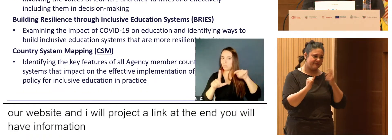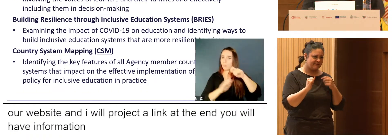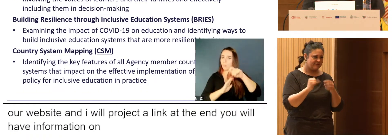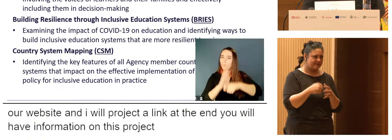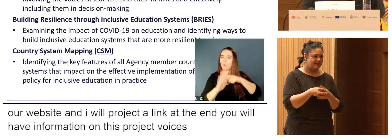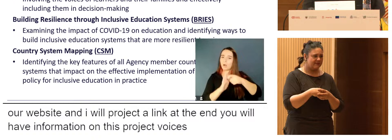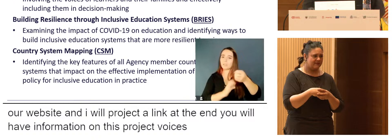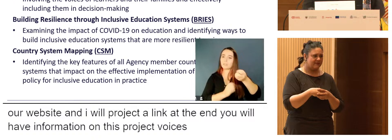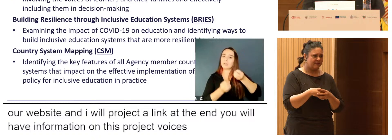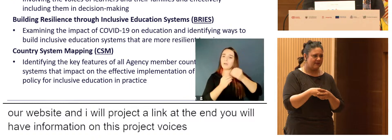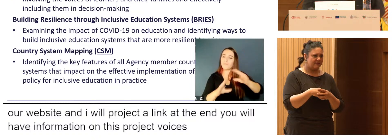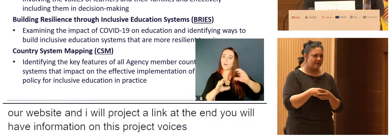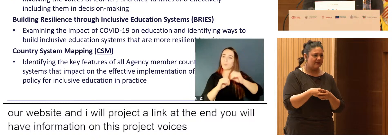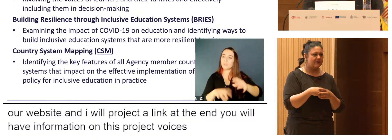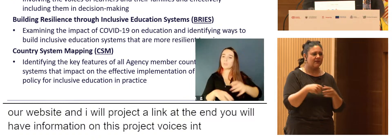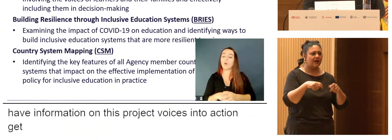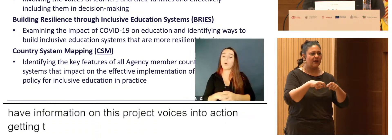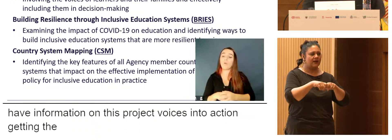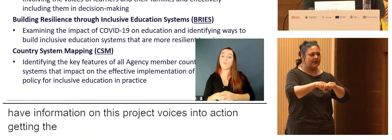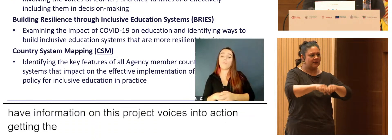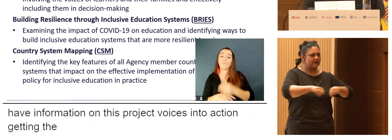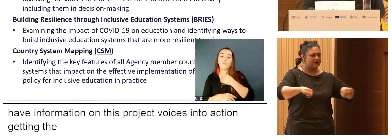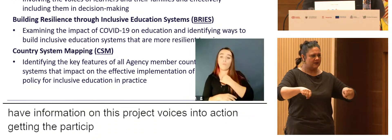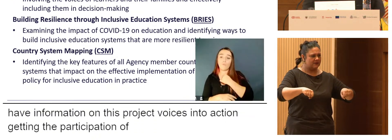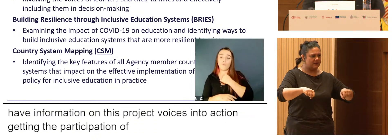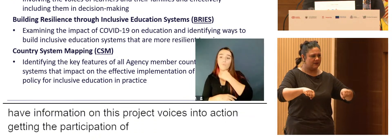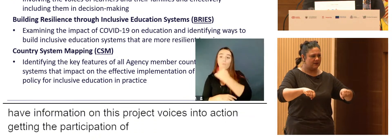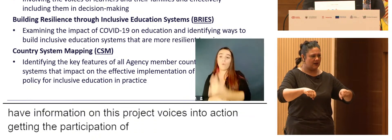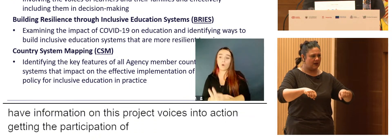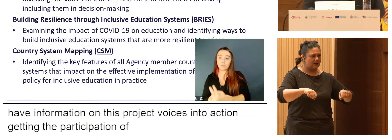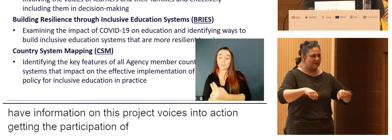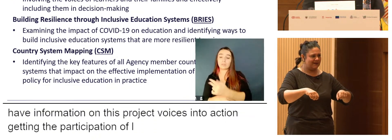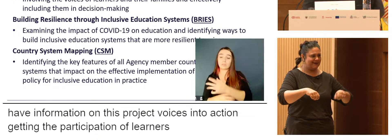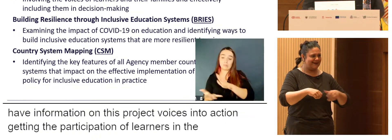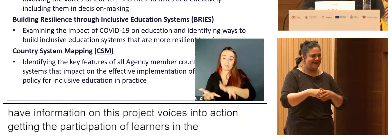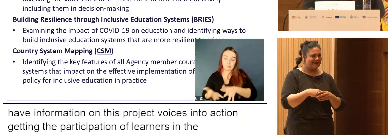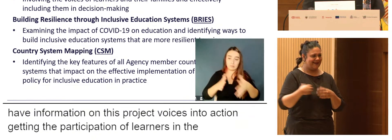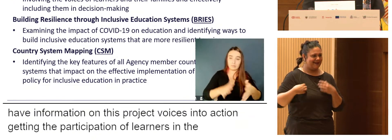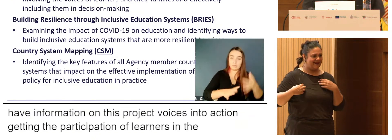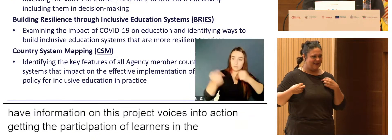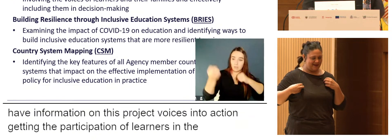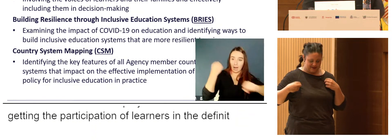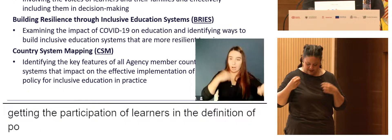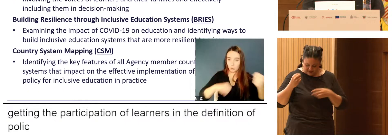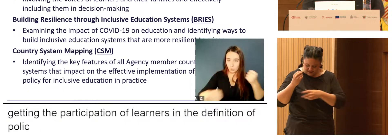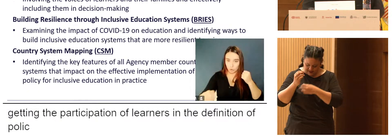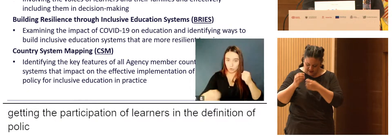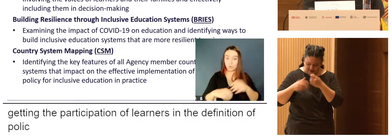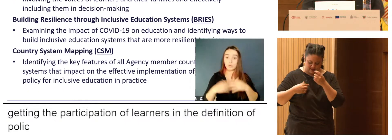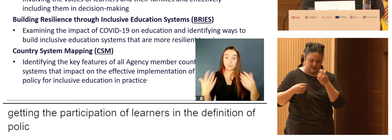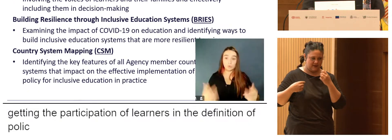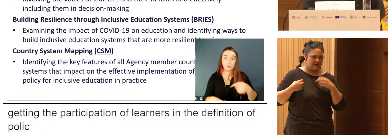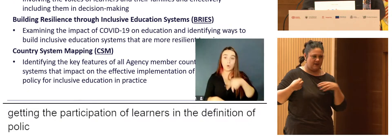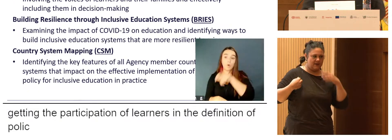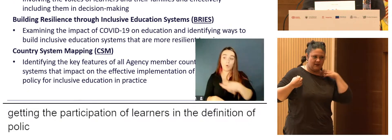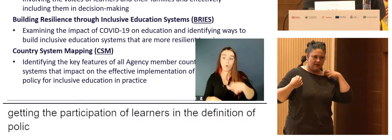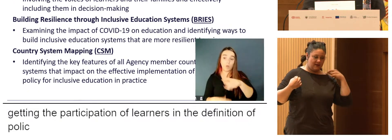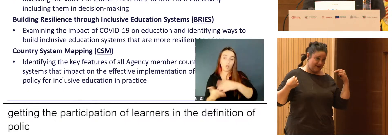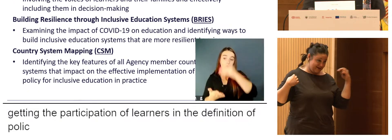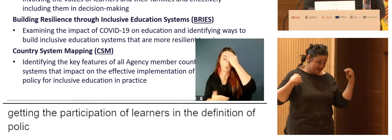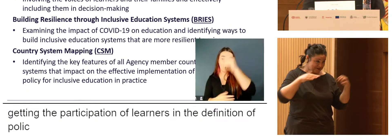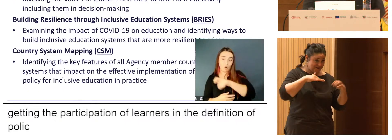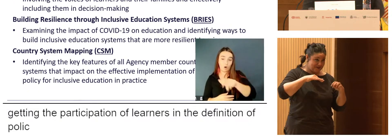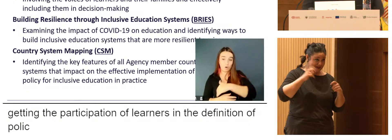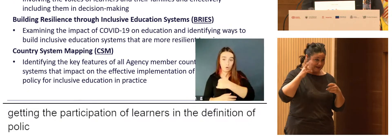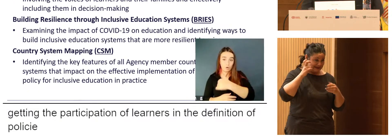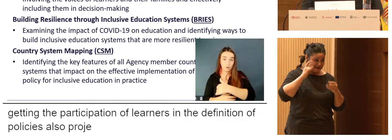action, getting the participation of learners in the definition of policies. Also,